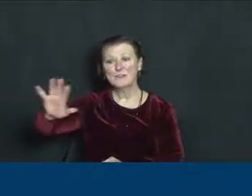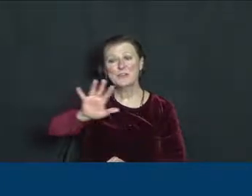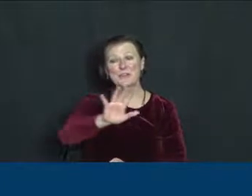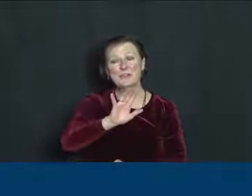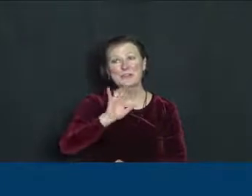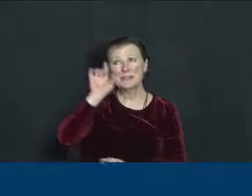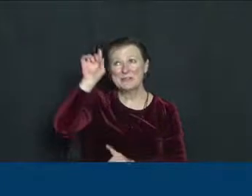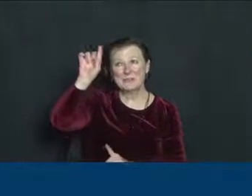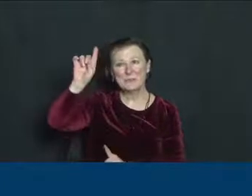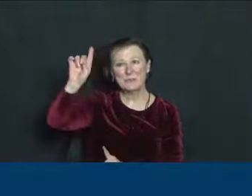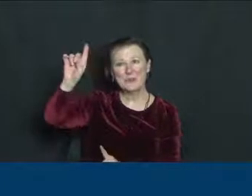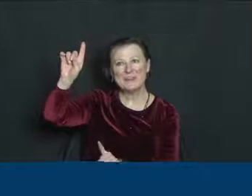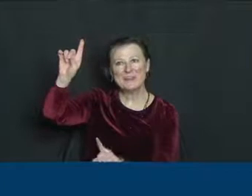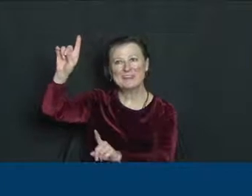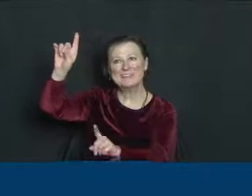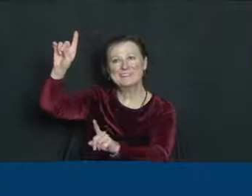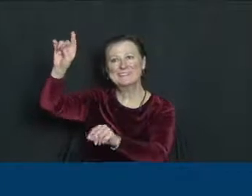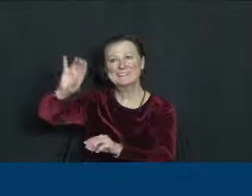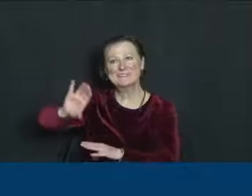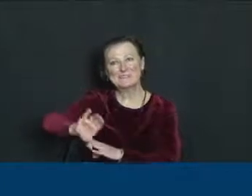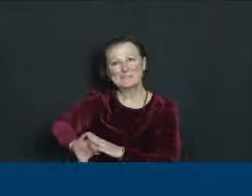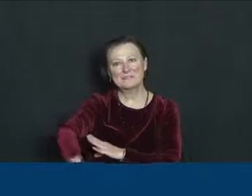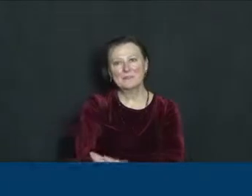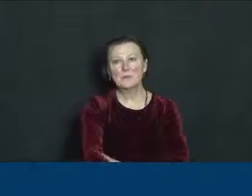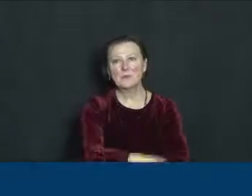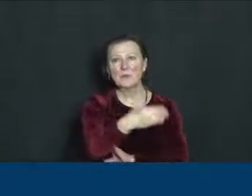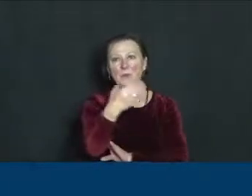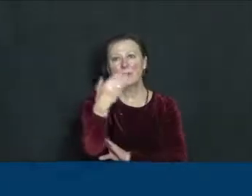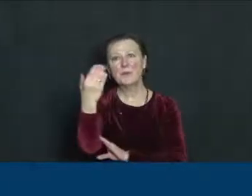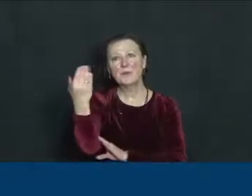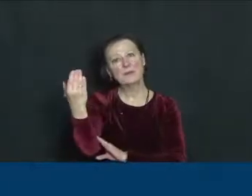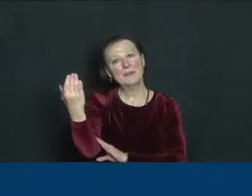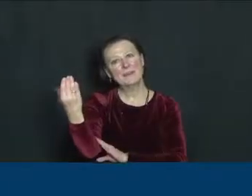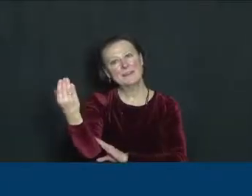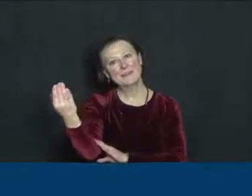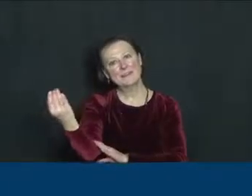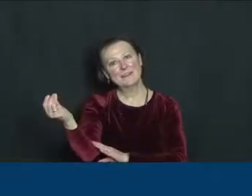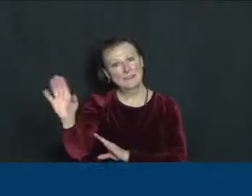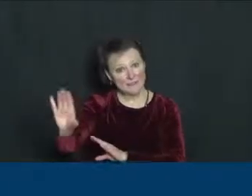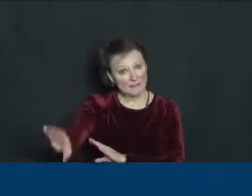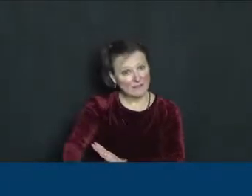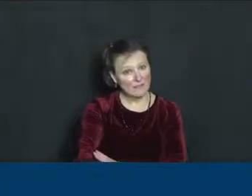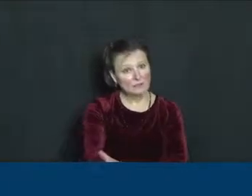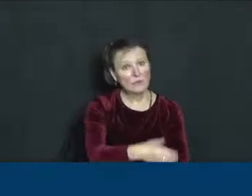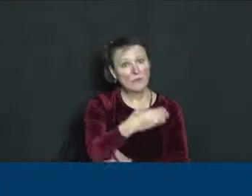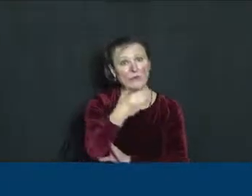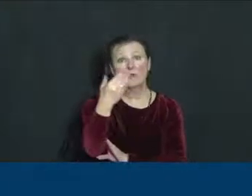wherever it went. Noel,